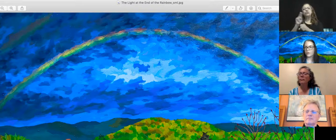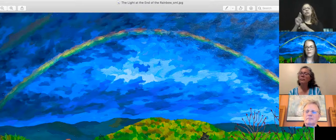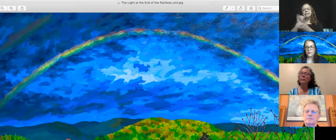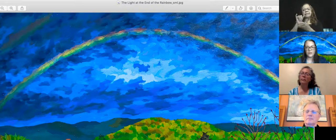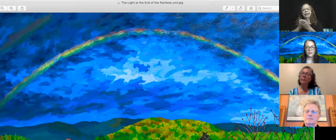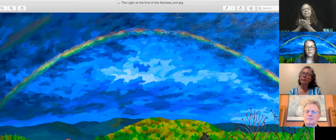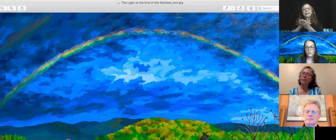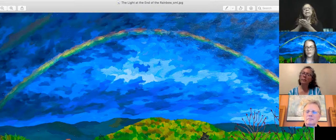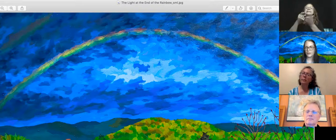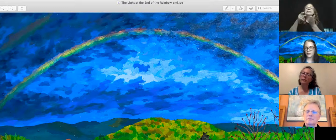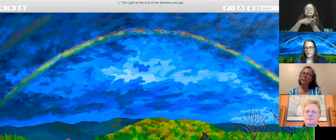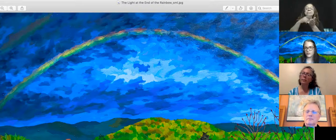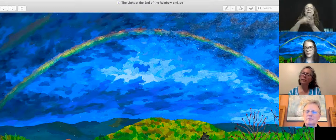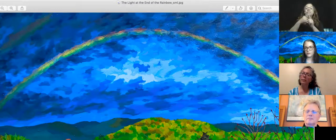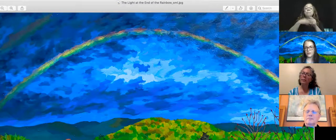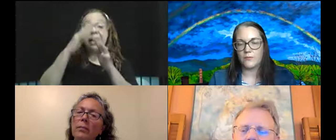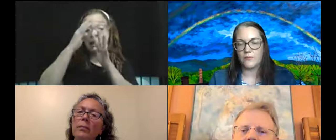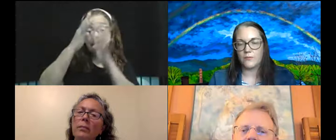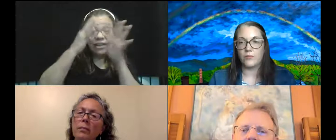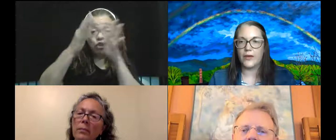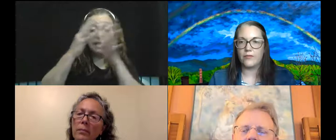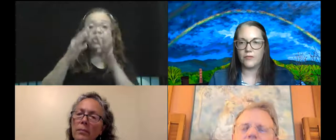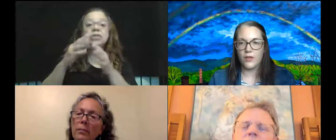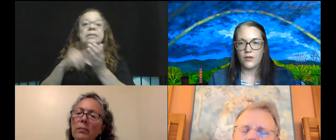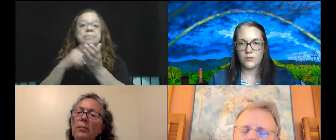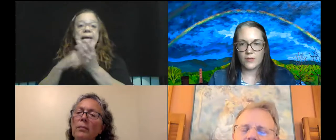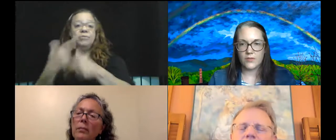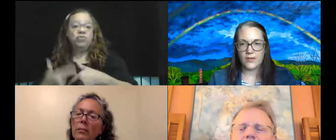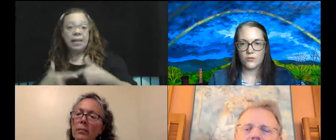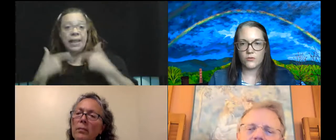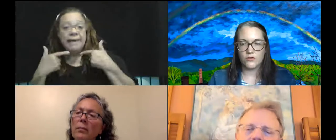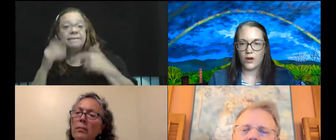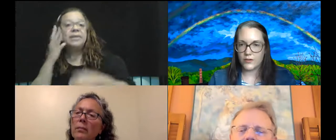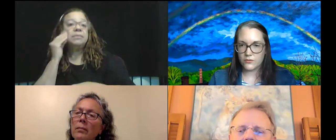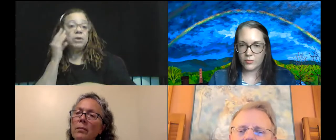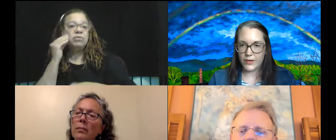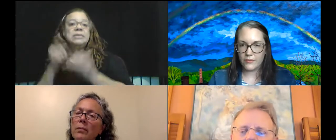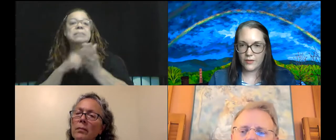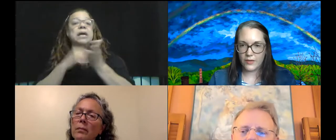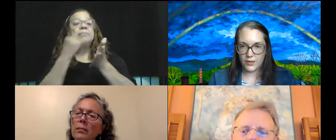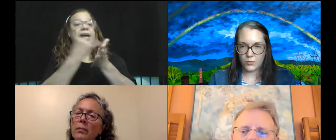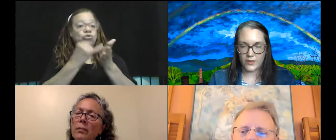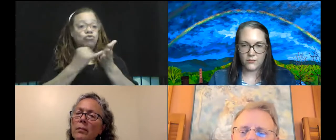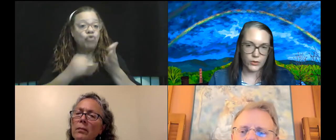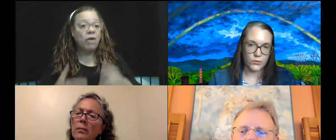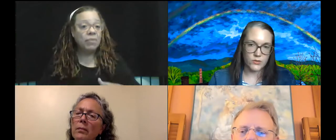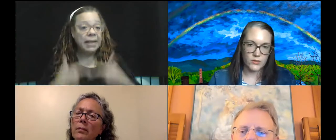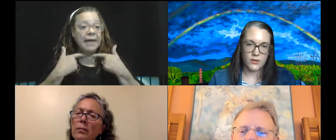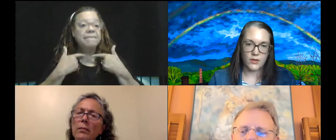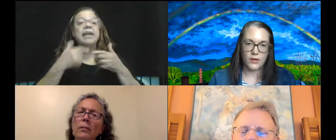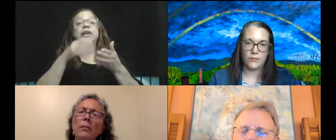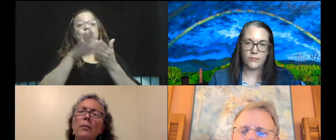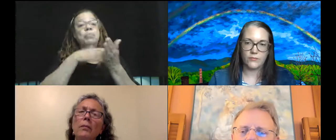back and forth. Sometimes it's from my imagination, sometimes it's from life. Sometimes I do drawings from life, and then I do paintings from